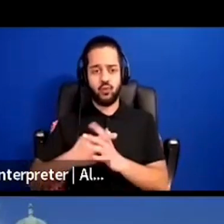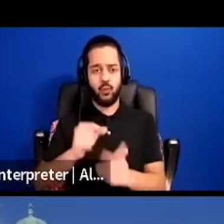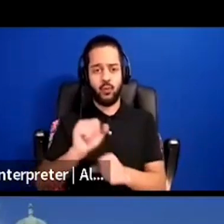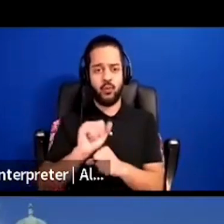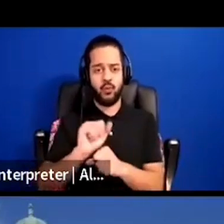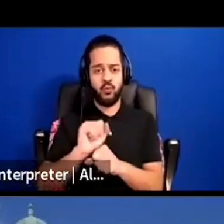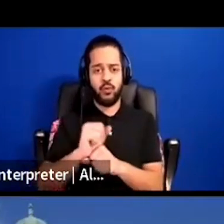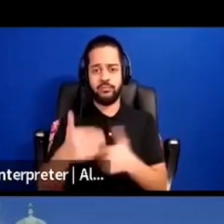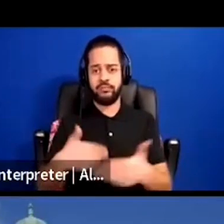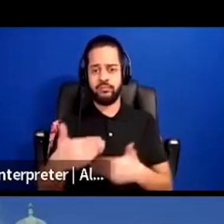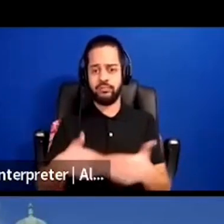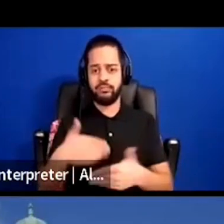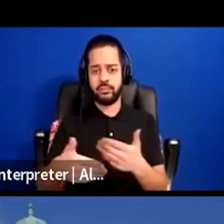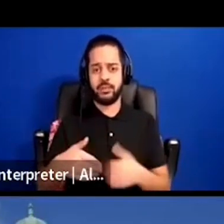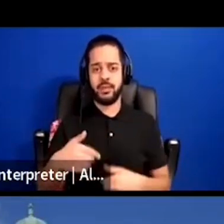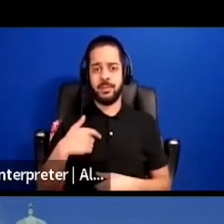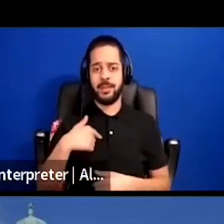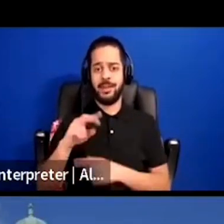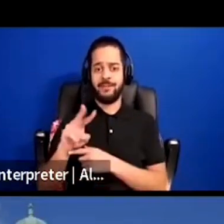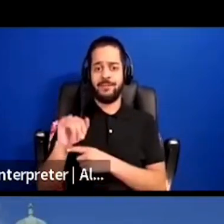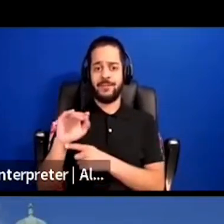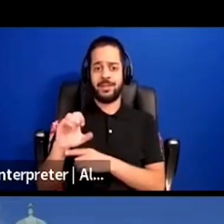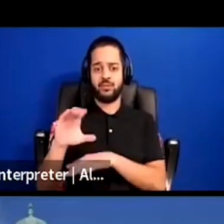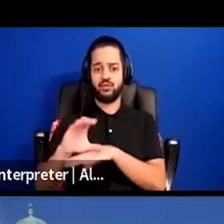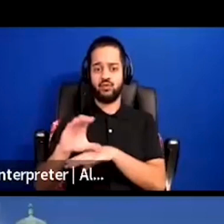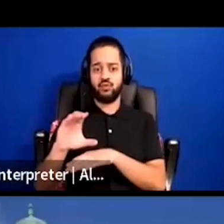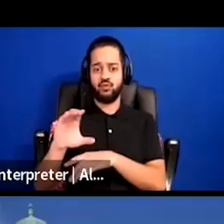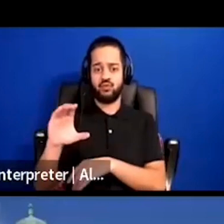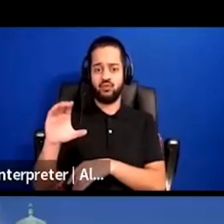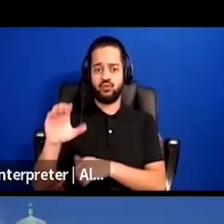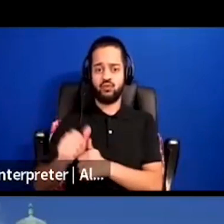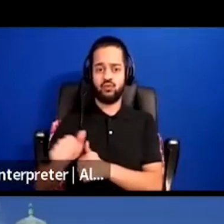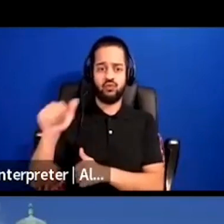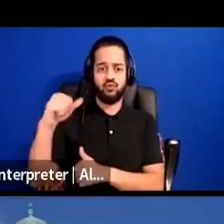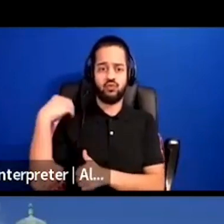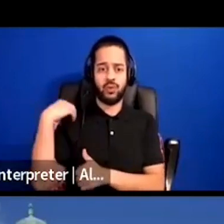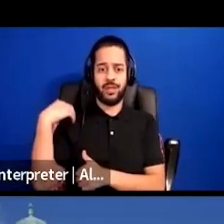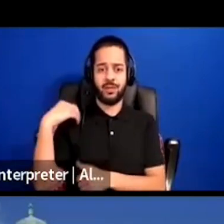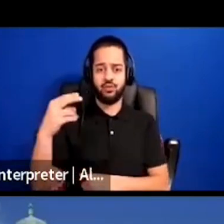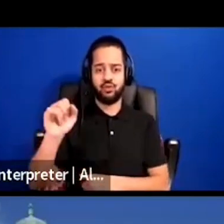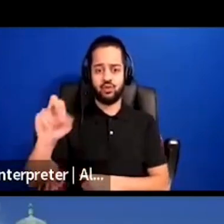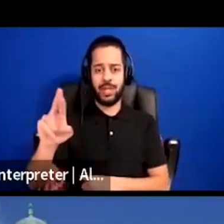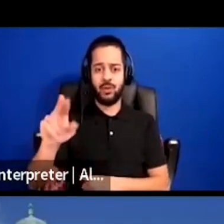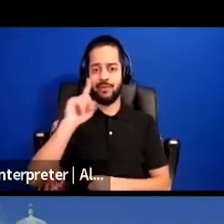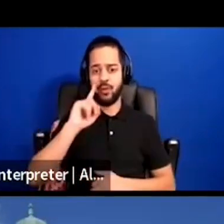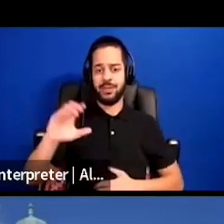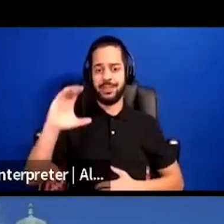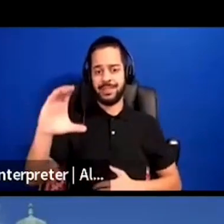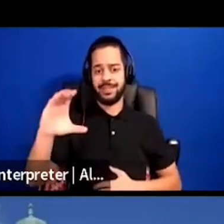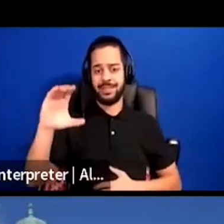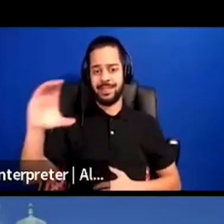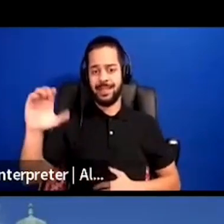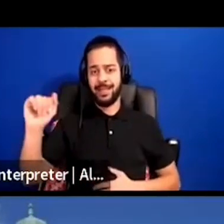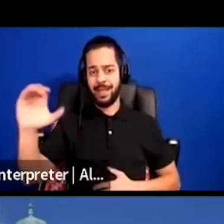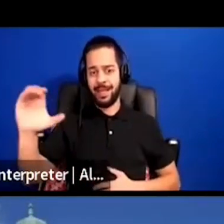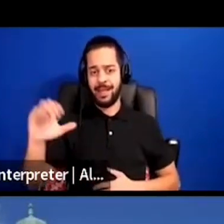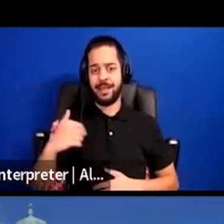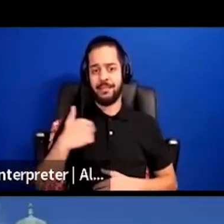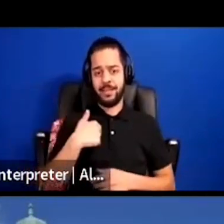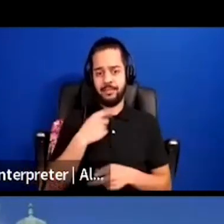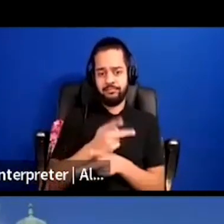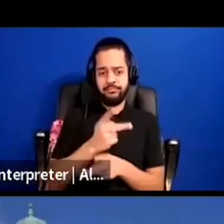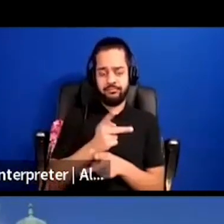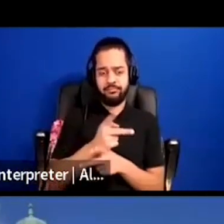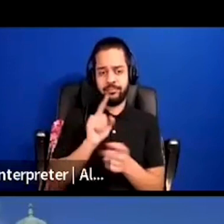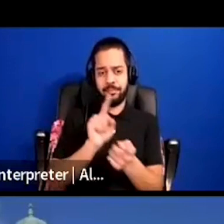And as the vice chair for our CCAC, we meet directly with the director of special education who is doing the interviews. And I brought this up as